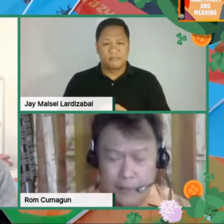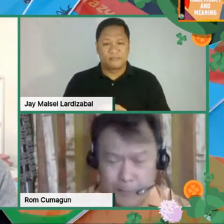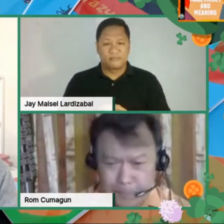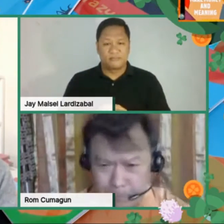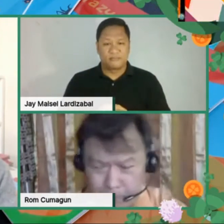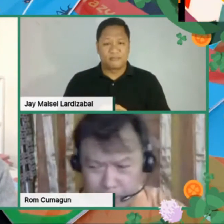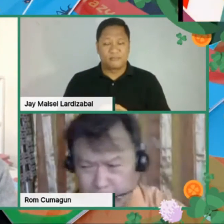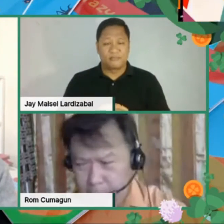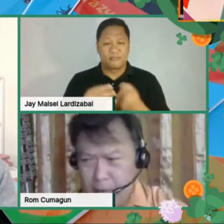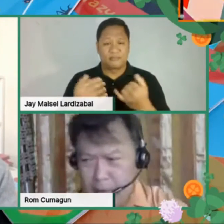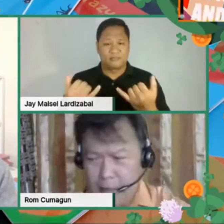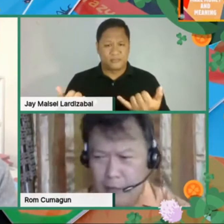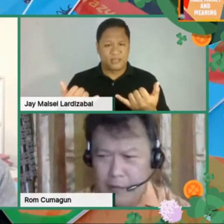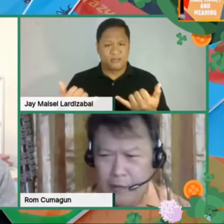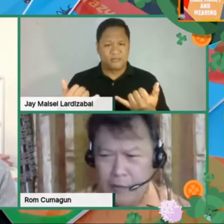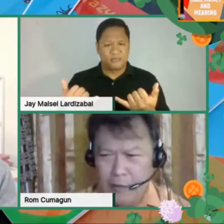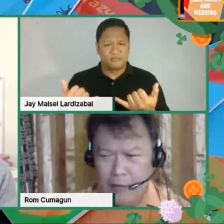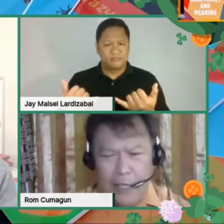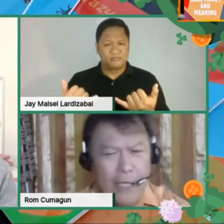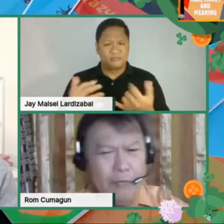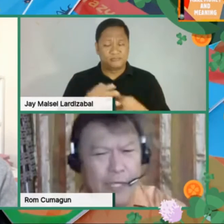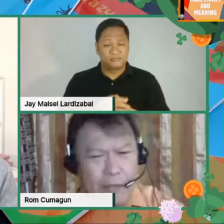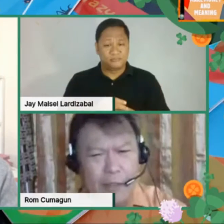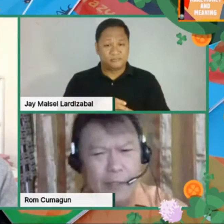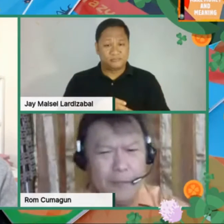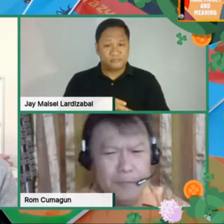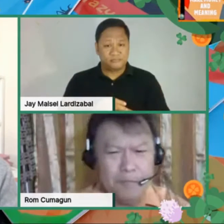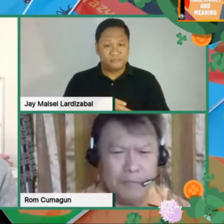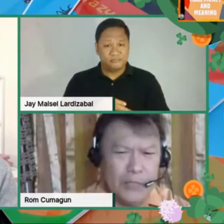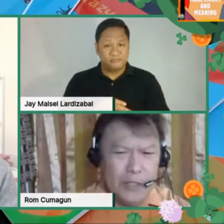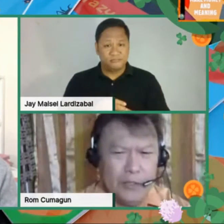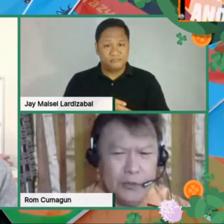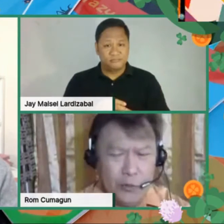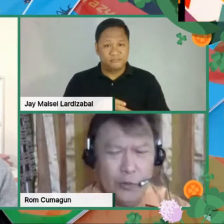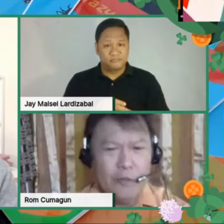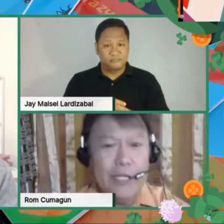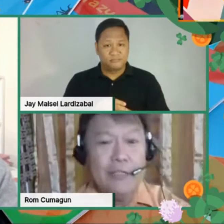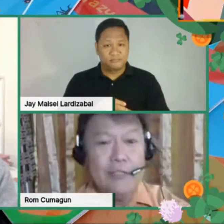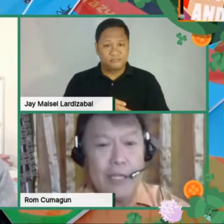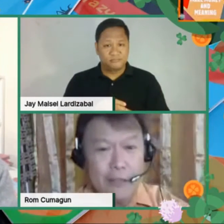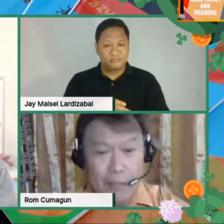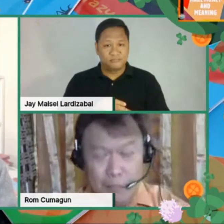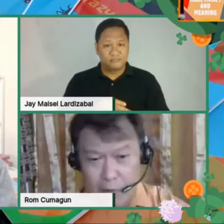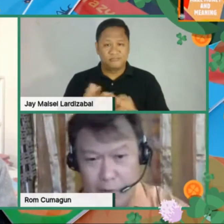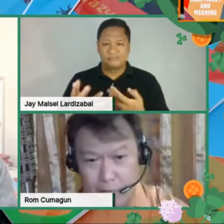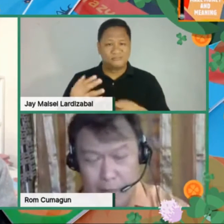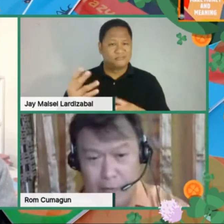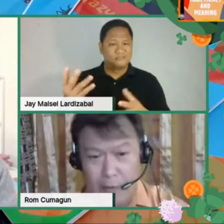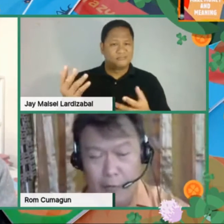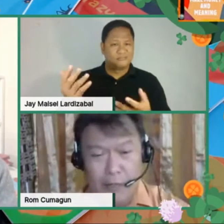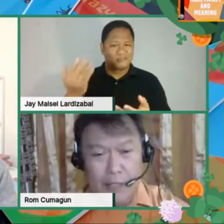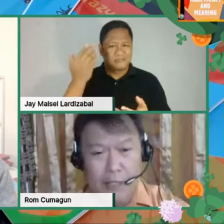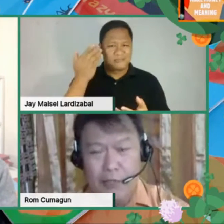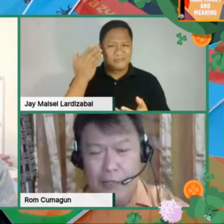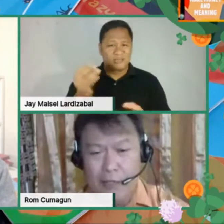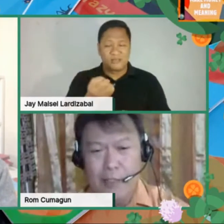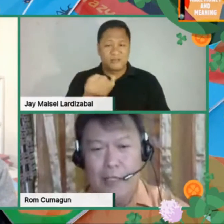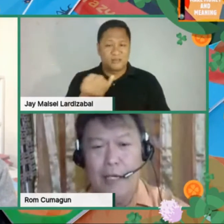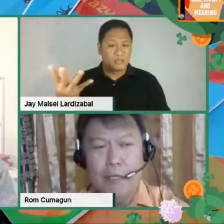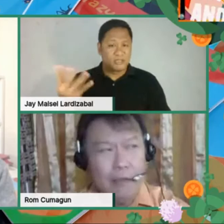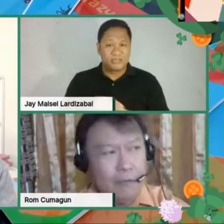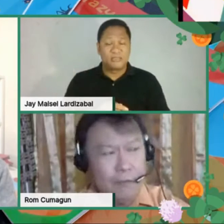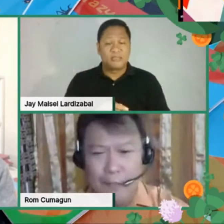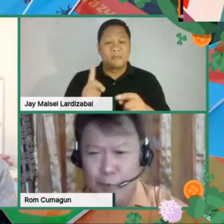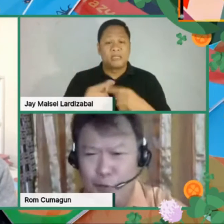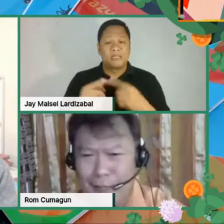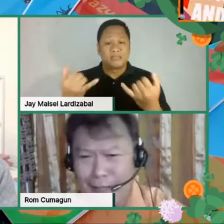actually, the, I'm not sure of the exact numbers, but what I can share is